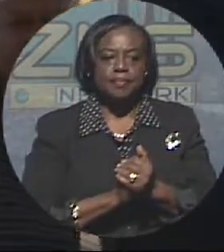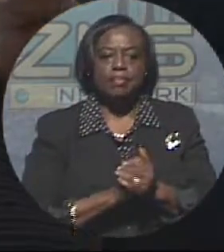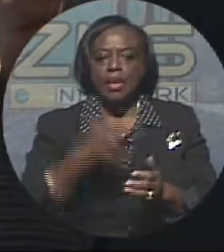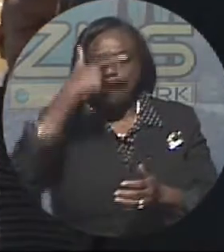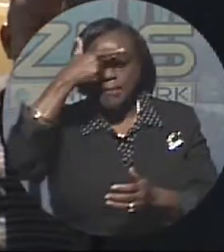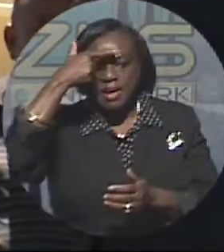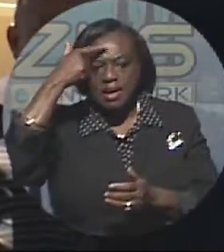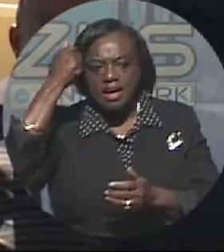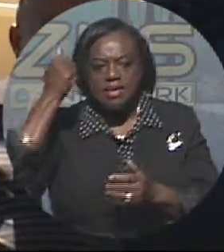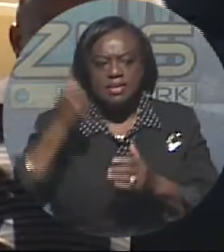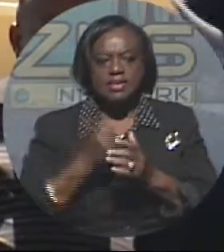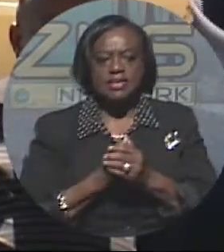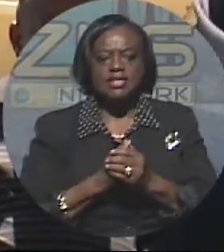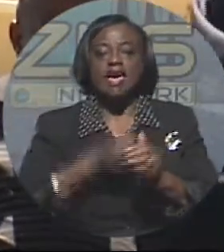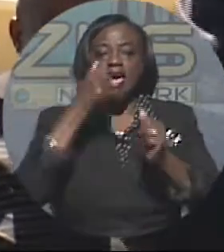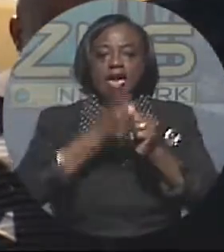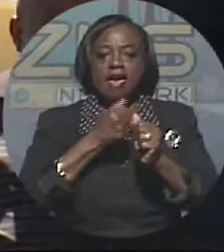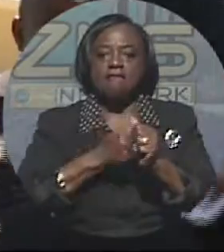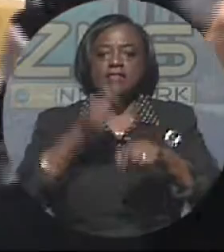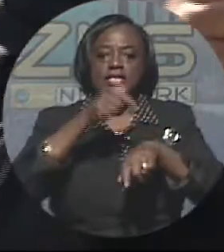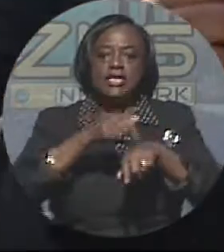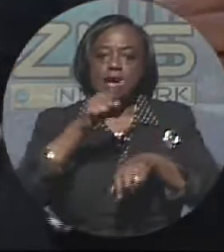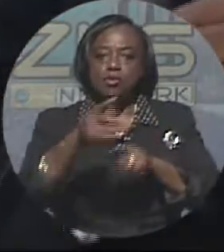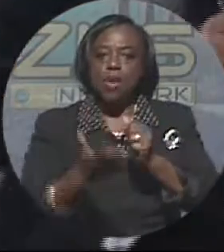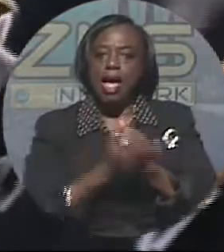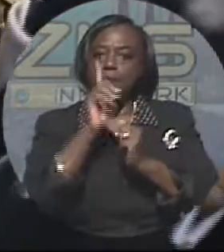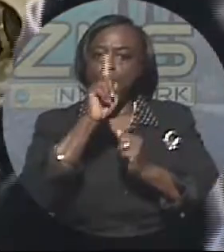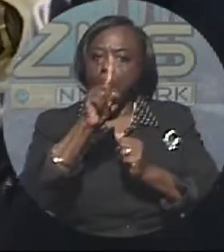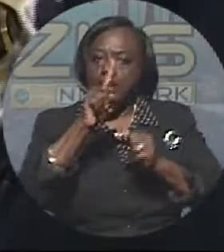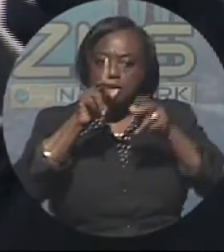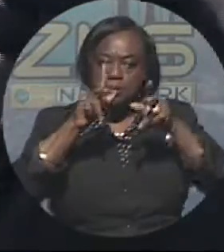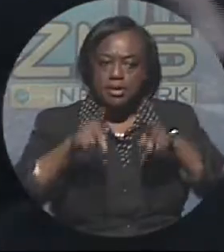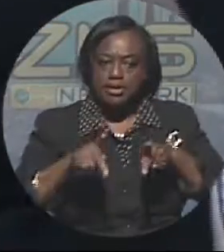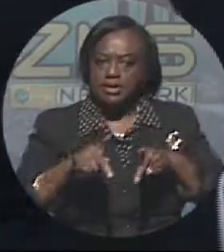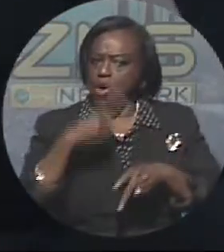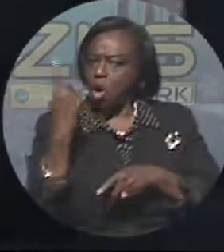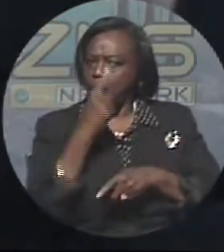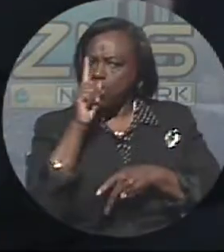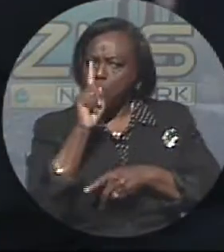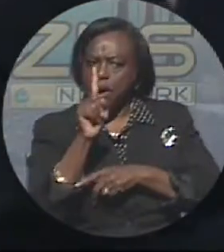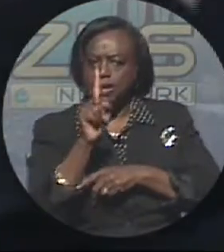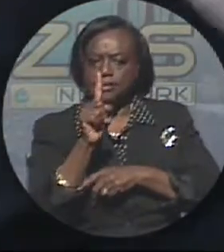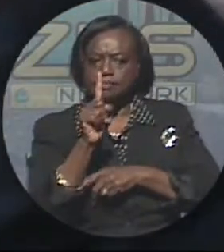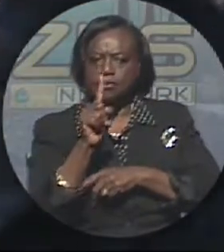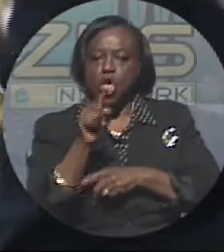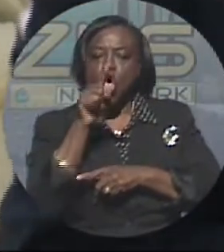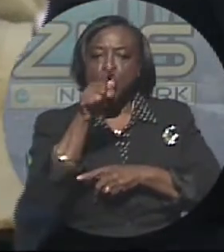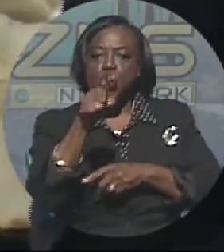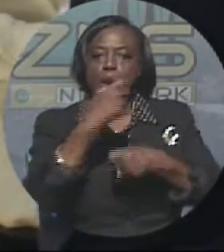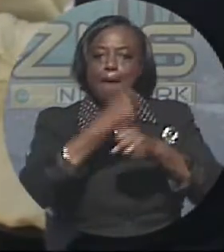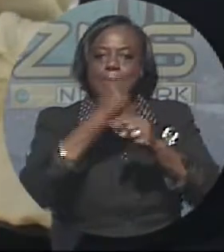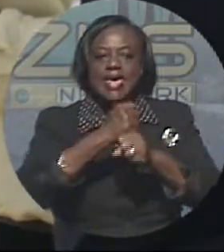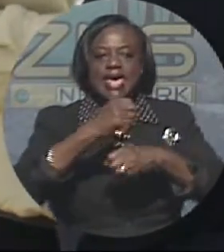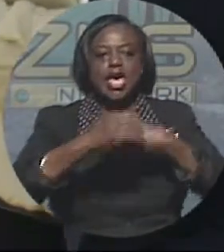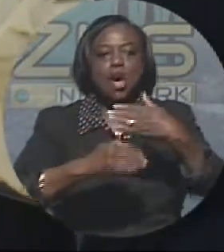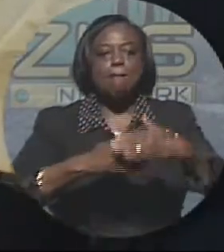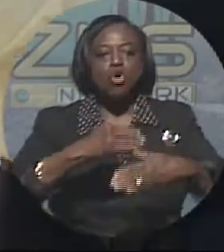Because every time you help one person, just one, you're making progress.